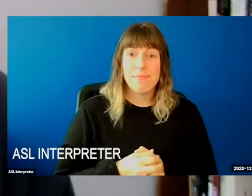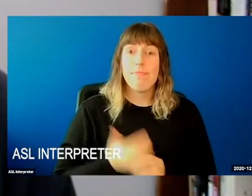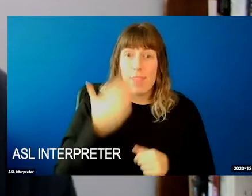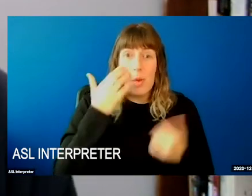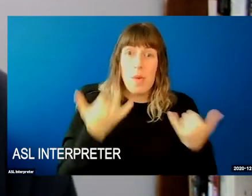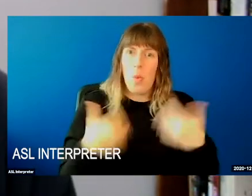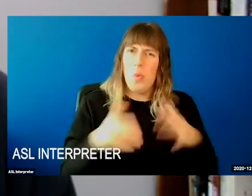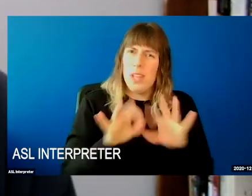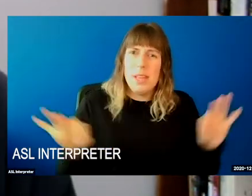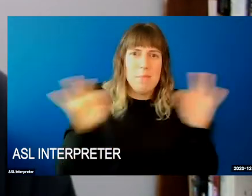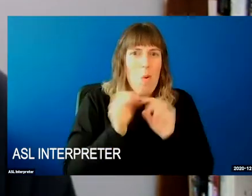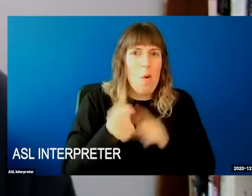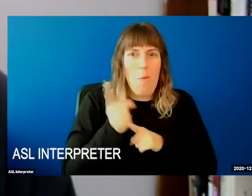moment